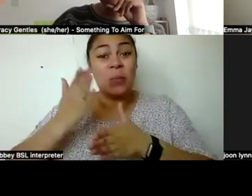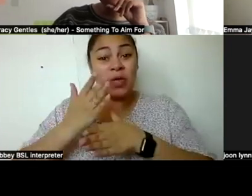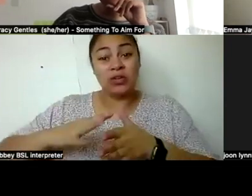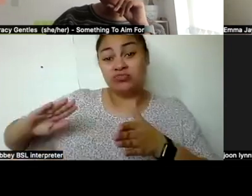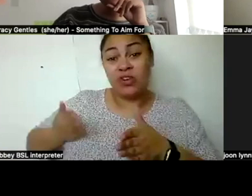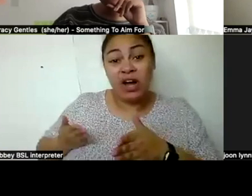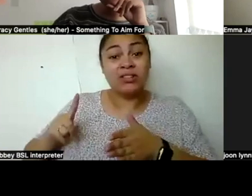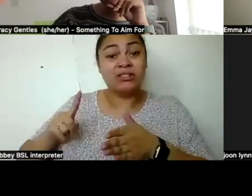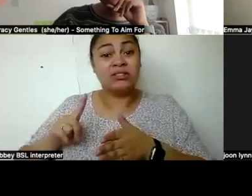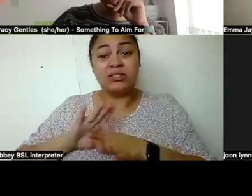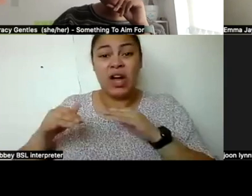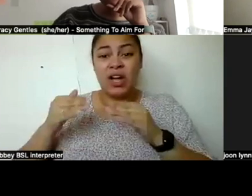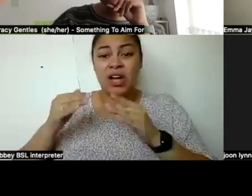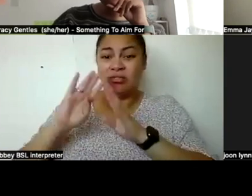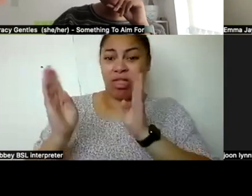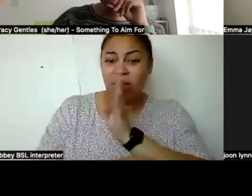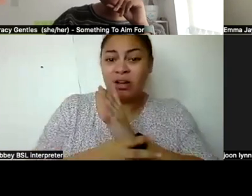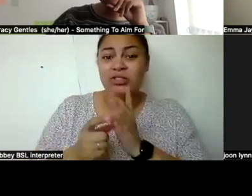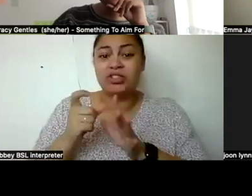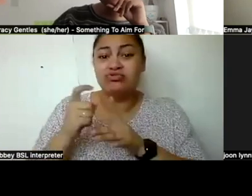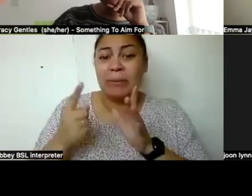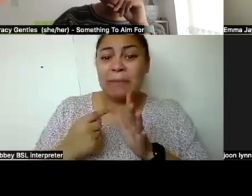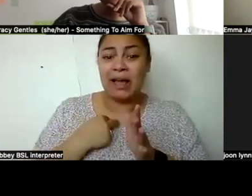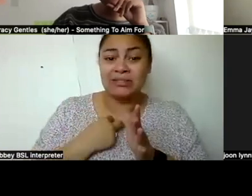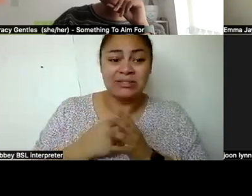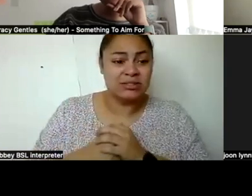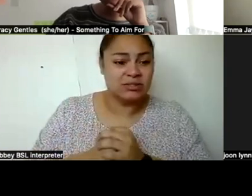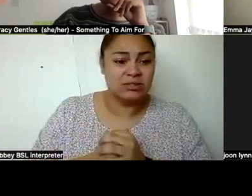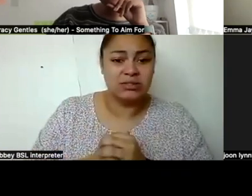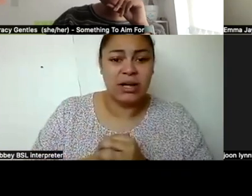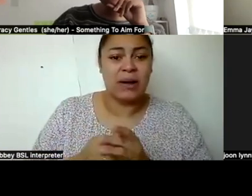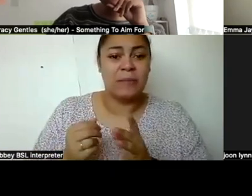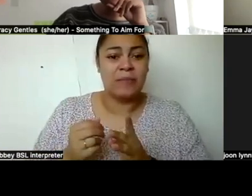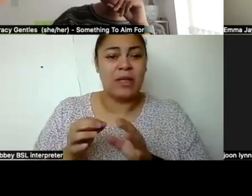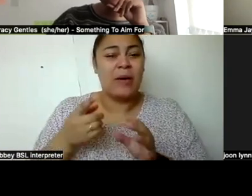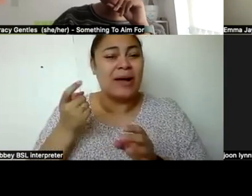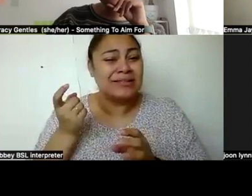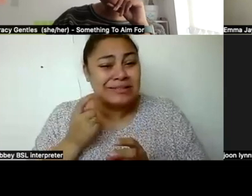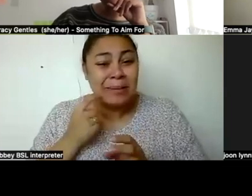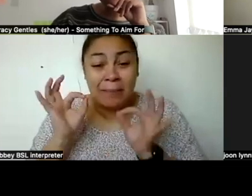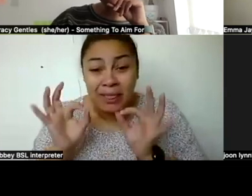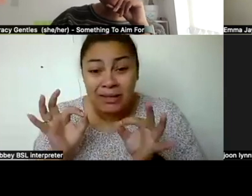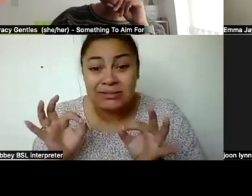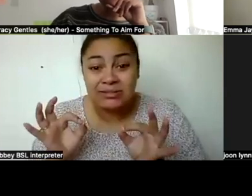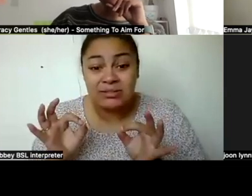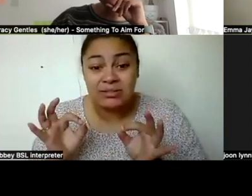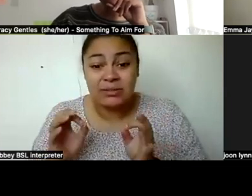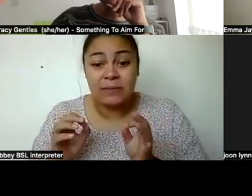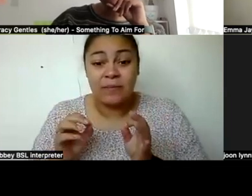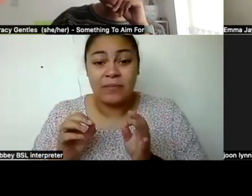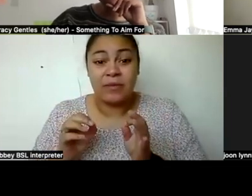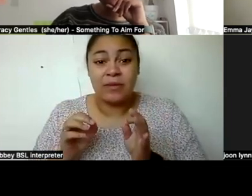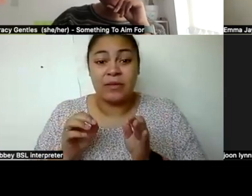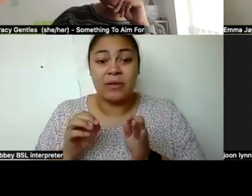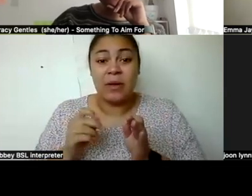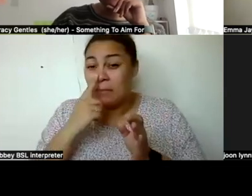be discriminated against for advocating for the simplest, and when I say simplest, I mean its simplest version of equity